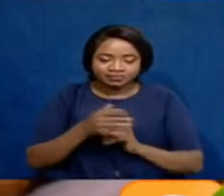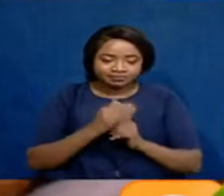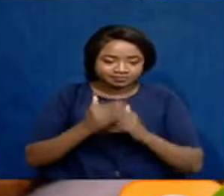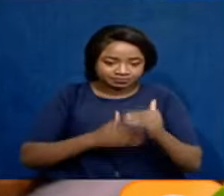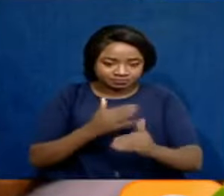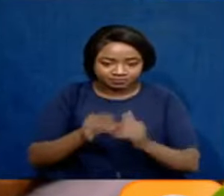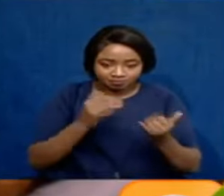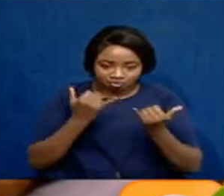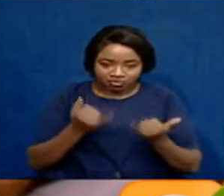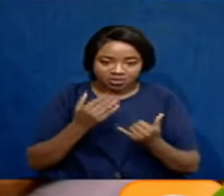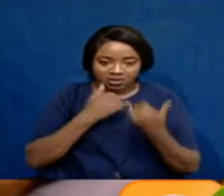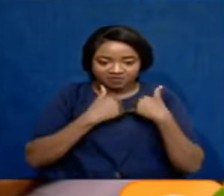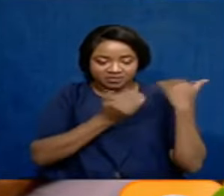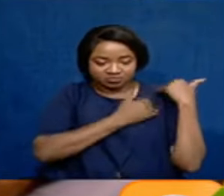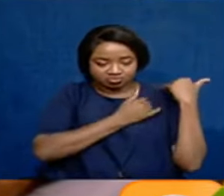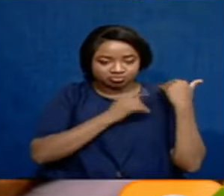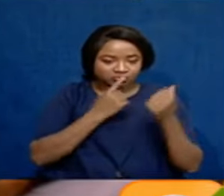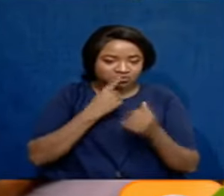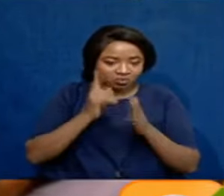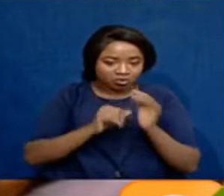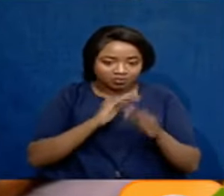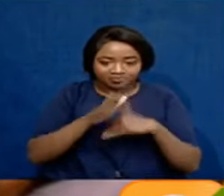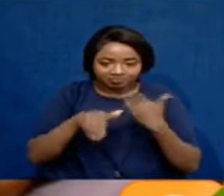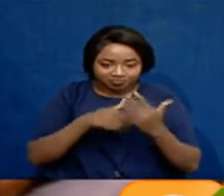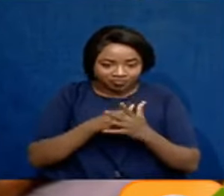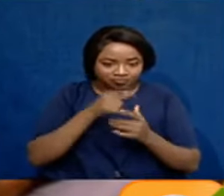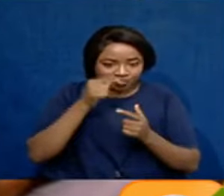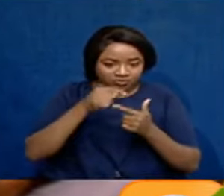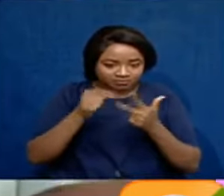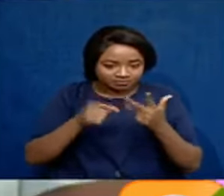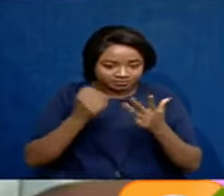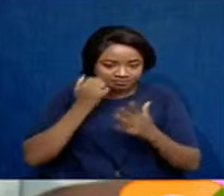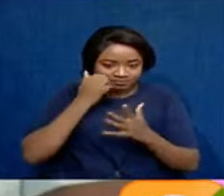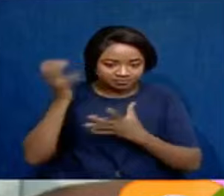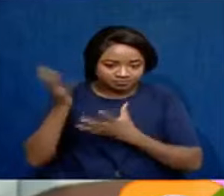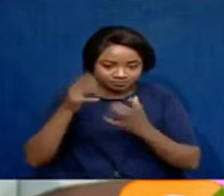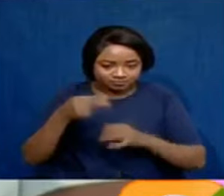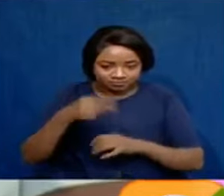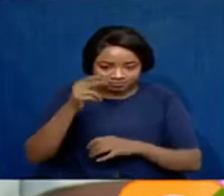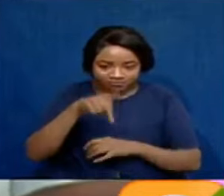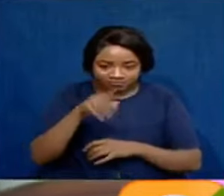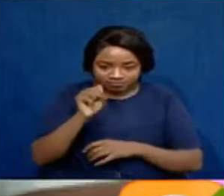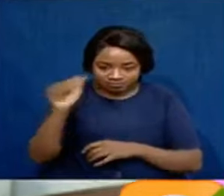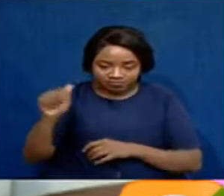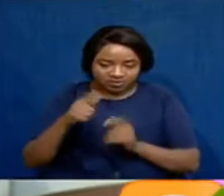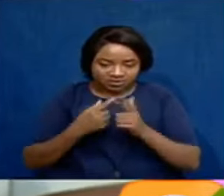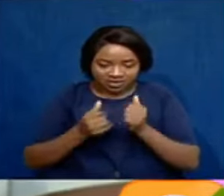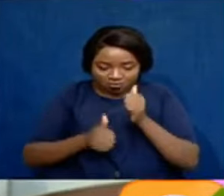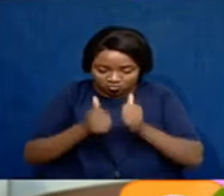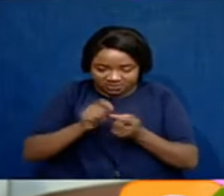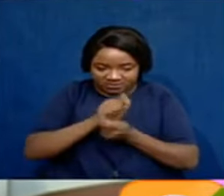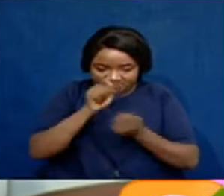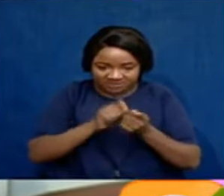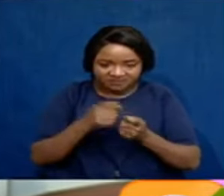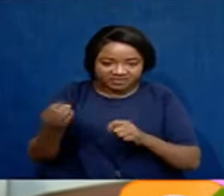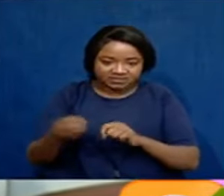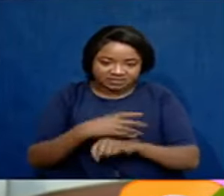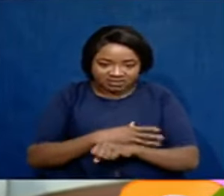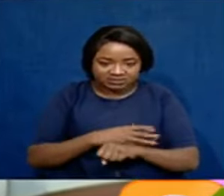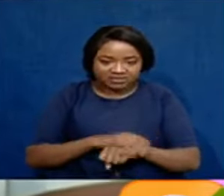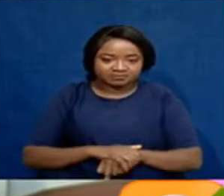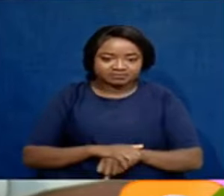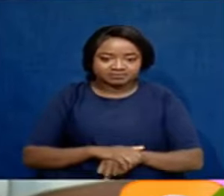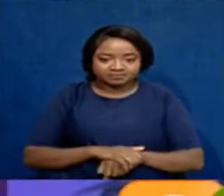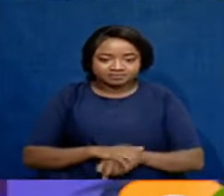your duty to say, out of all the diseases that can cause the high PSA in the prostate, which of these is the cancer in these patients? And at what age should we